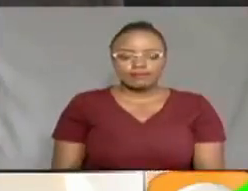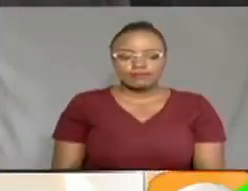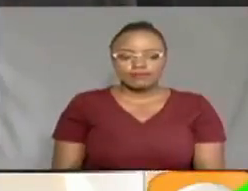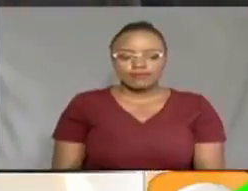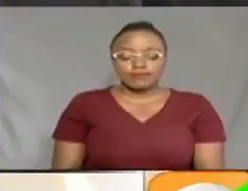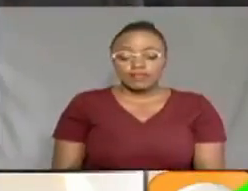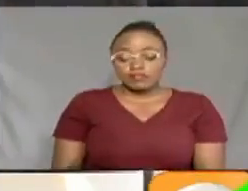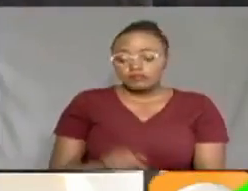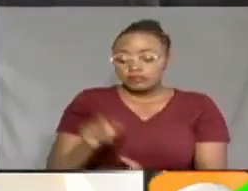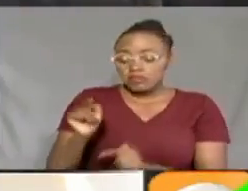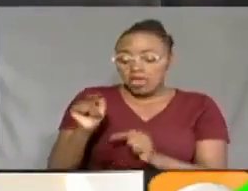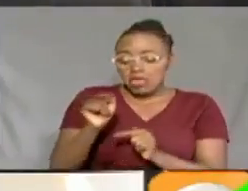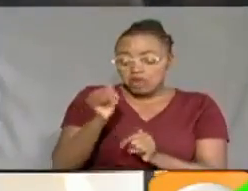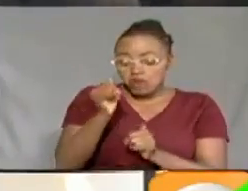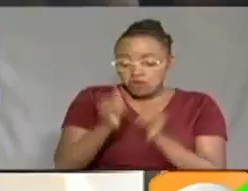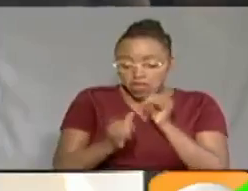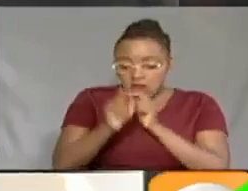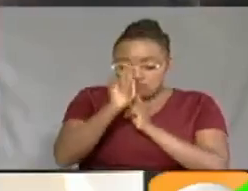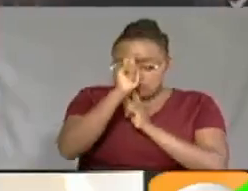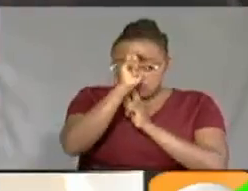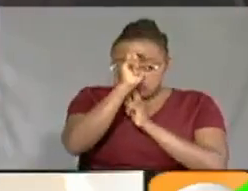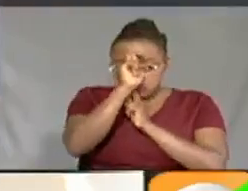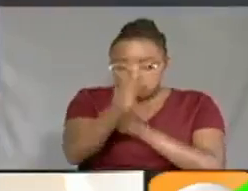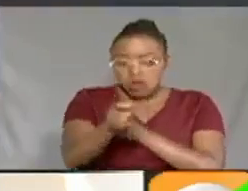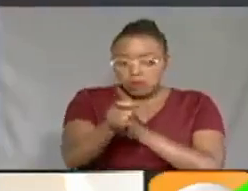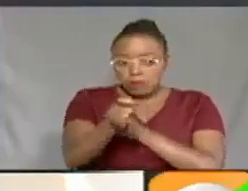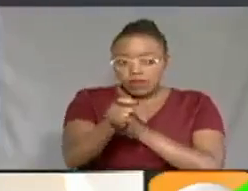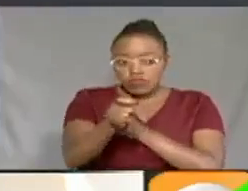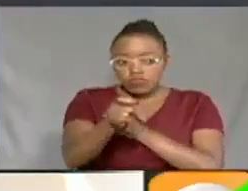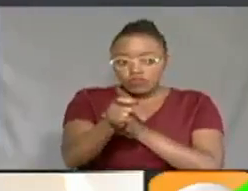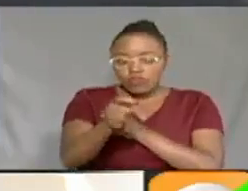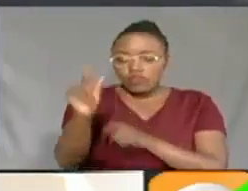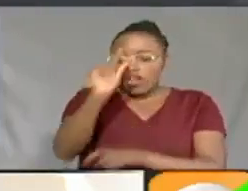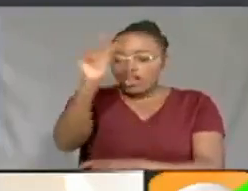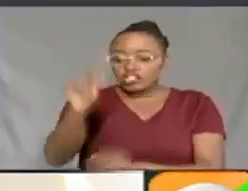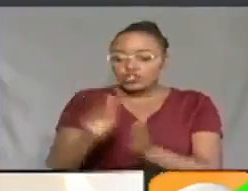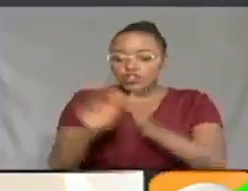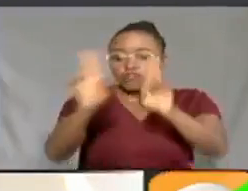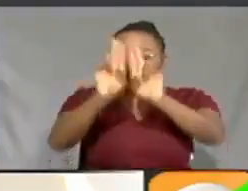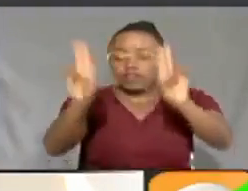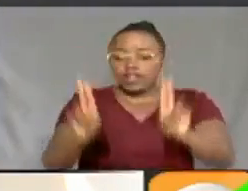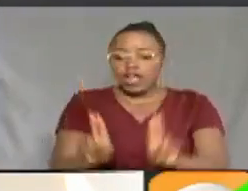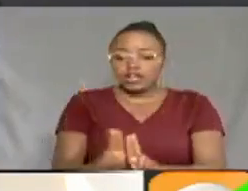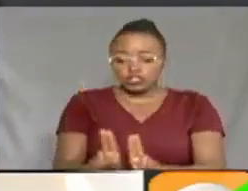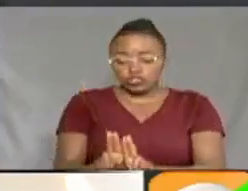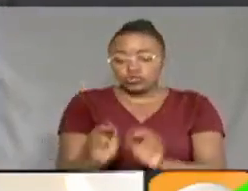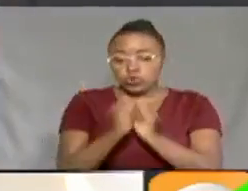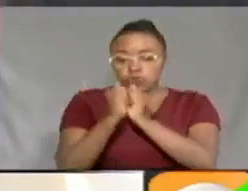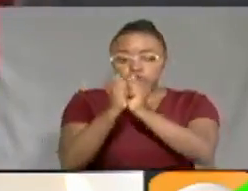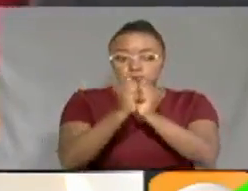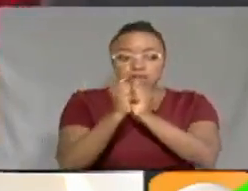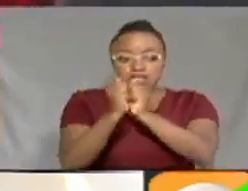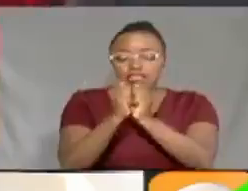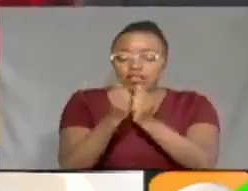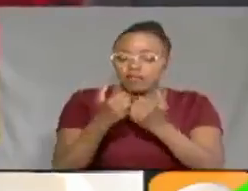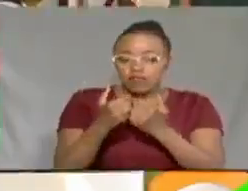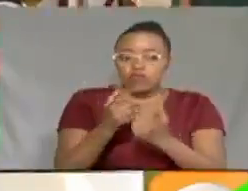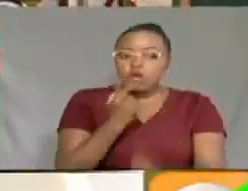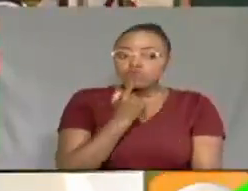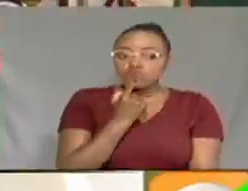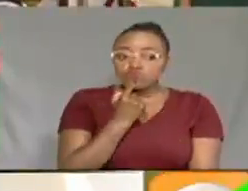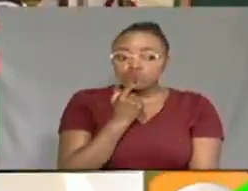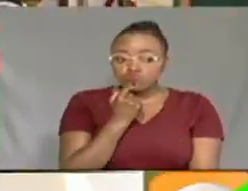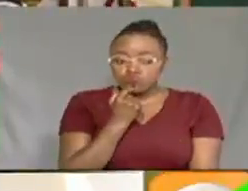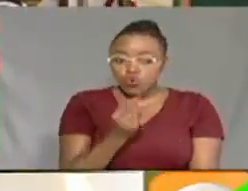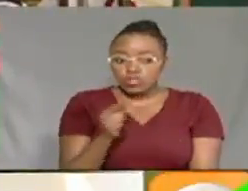They came to pay their last respects to a peer they once shared regional and international platforms with. To them, retired President Daniel